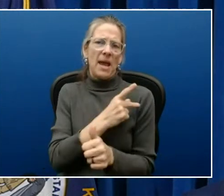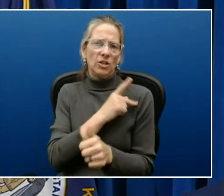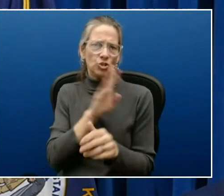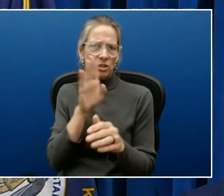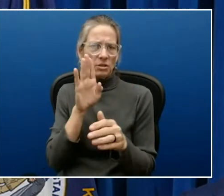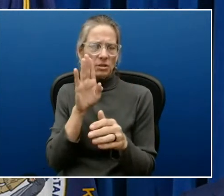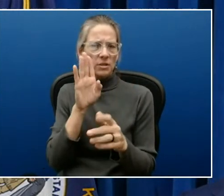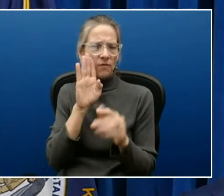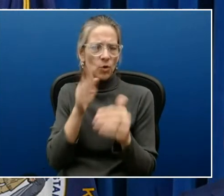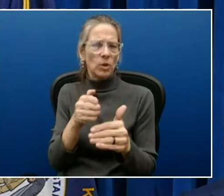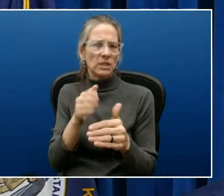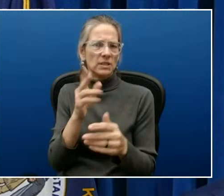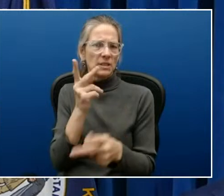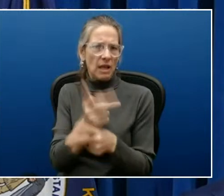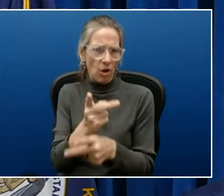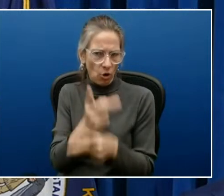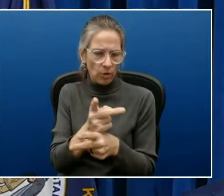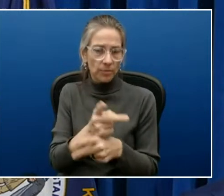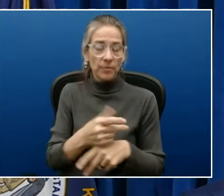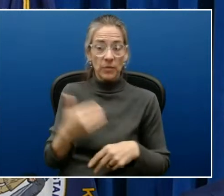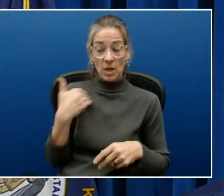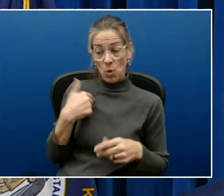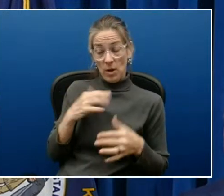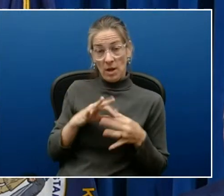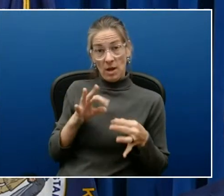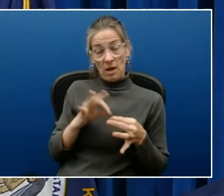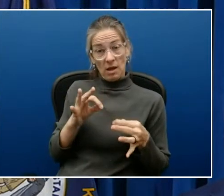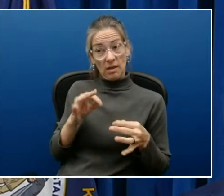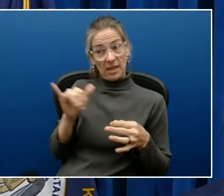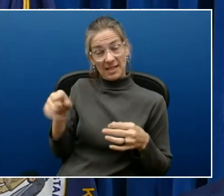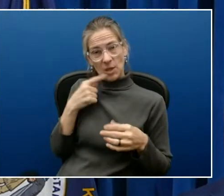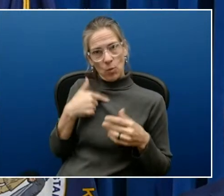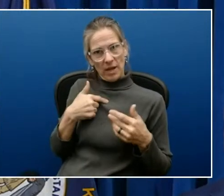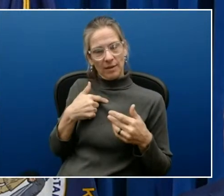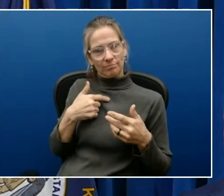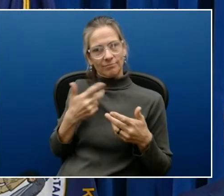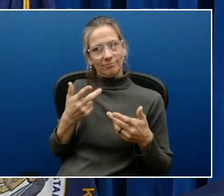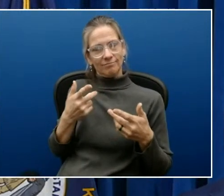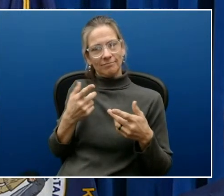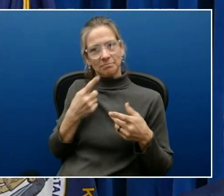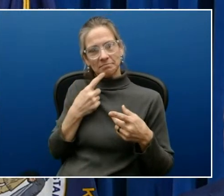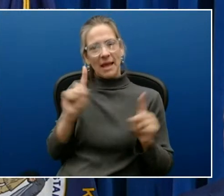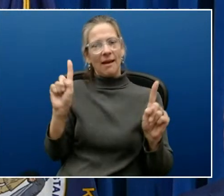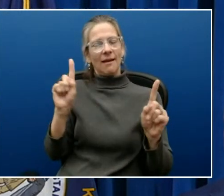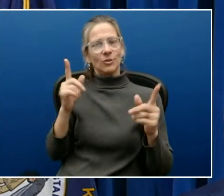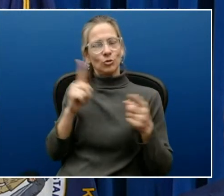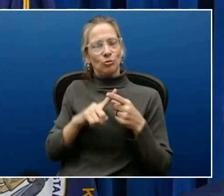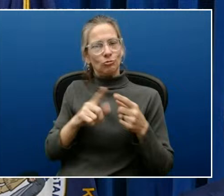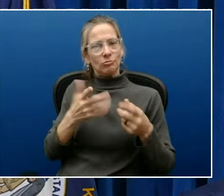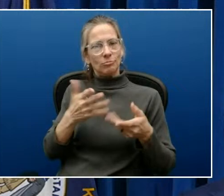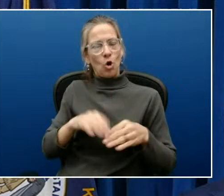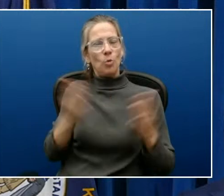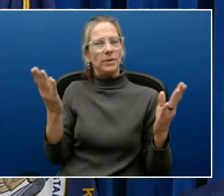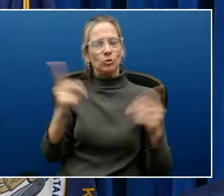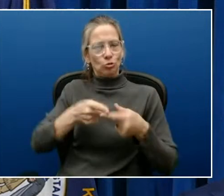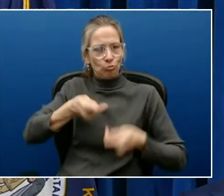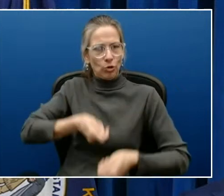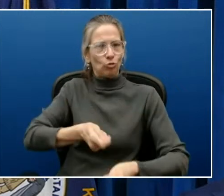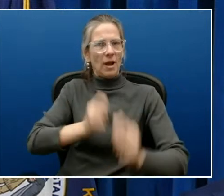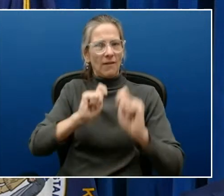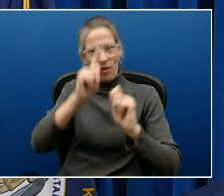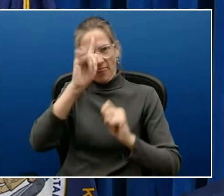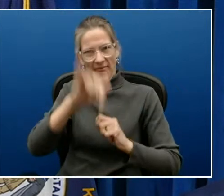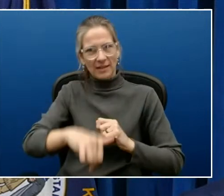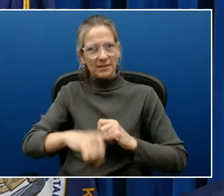and local officials, as said before, we had the privilege of breaking ground in Kentucky's first medical cannabis facility. We planned every part of this new